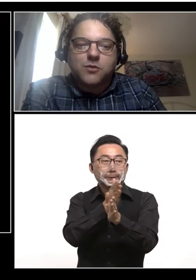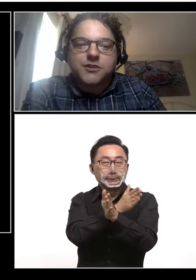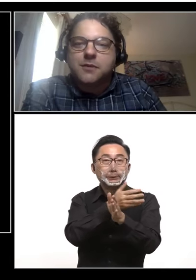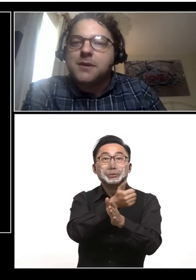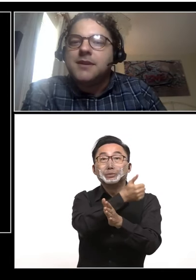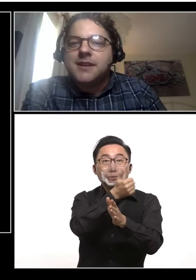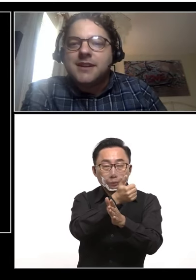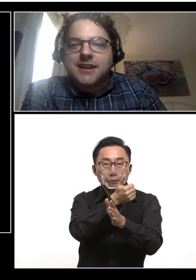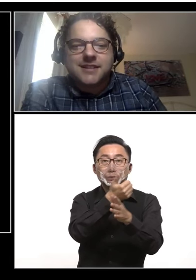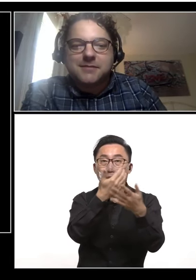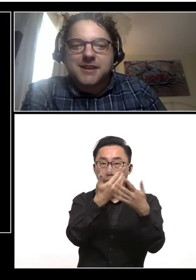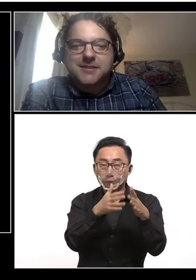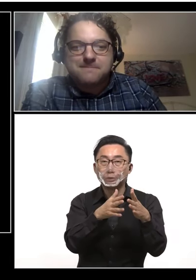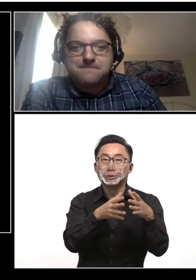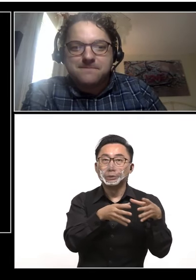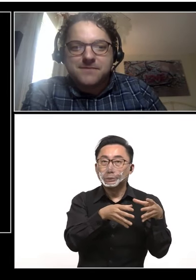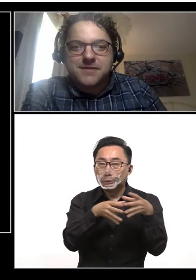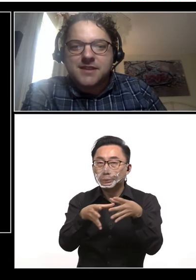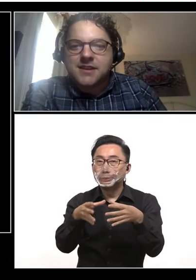wraparound workshop. Next slide, please.